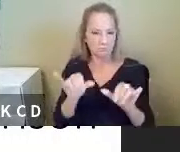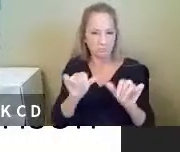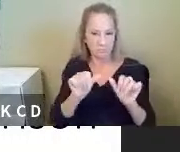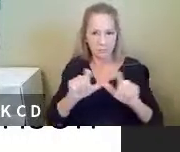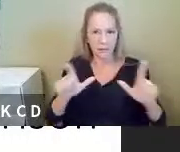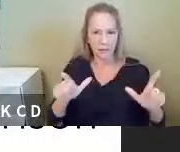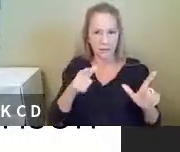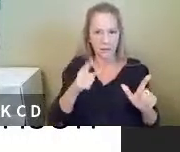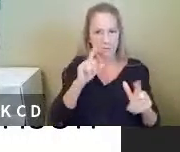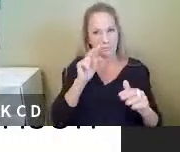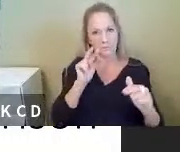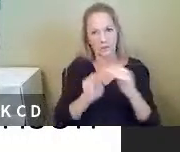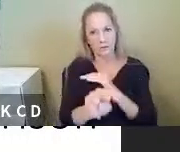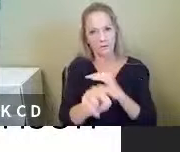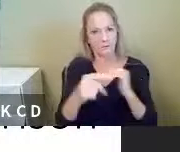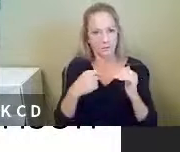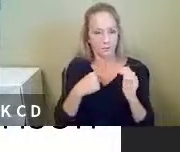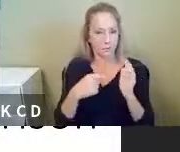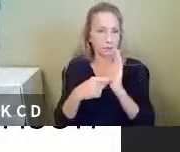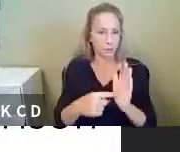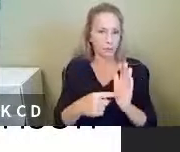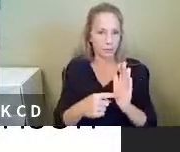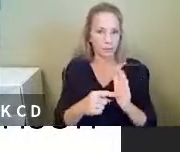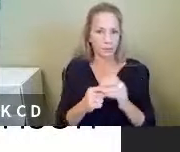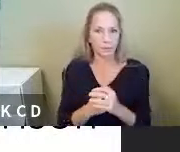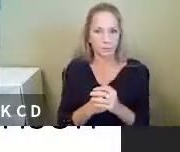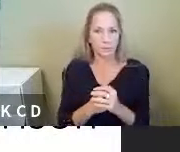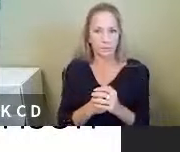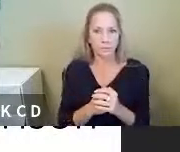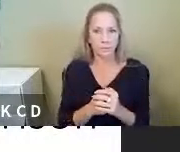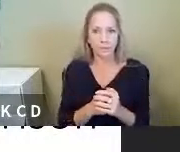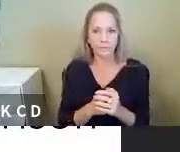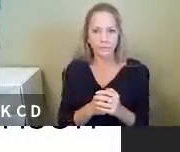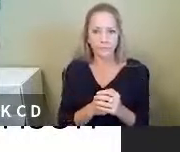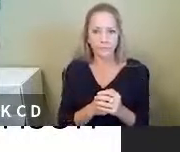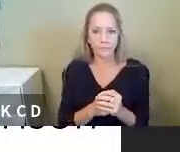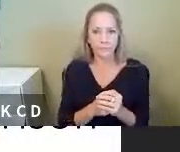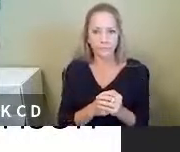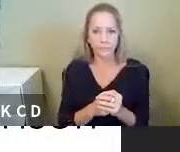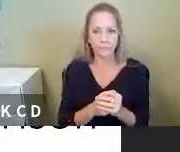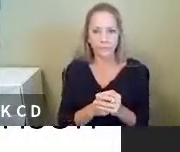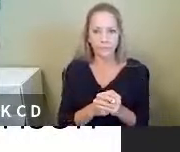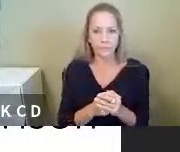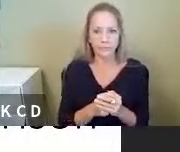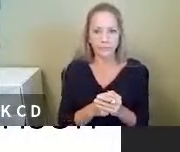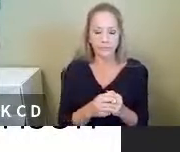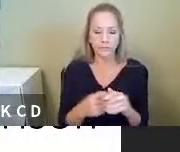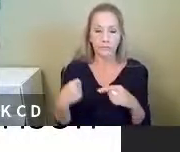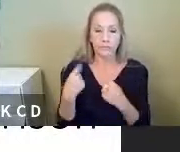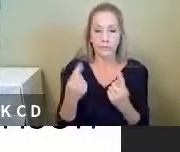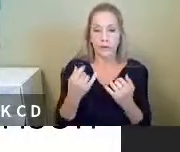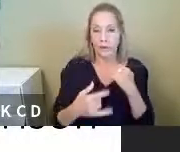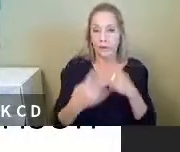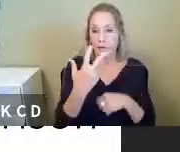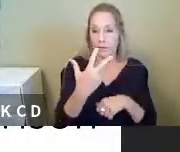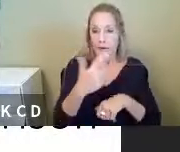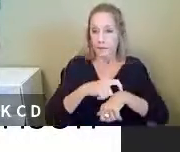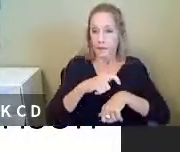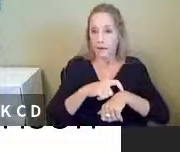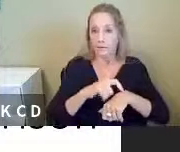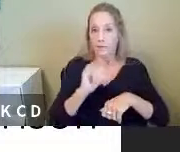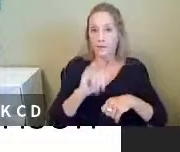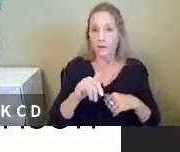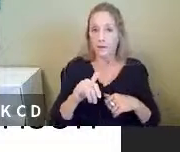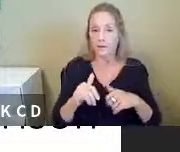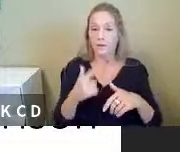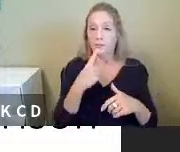show, and the the last three trend lines. So the